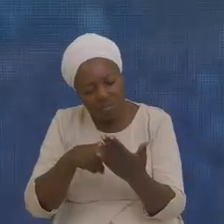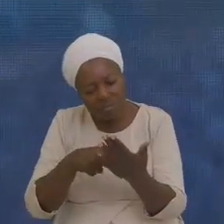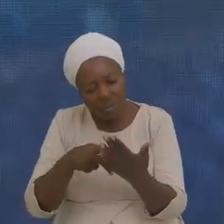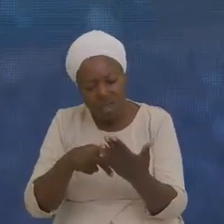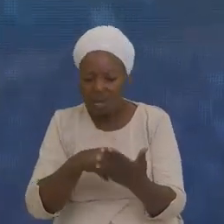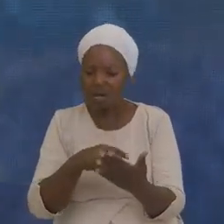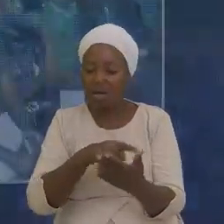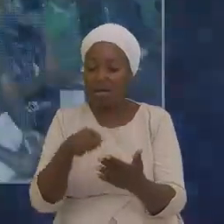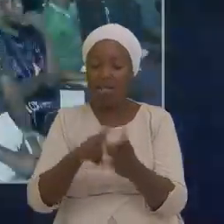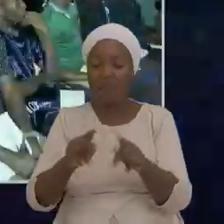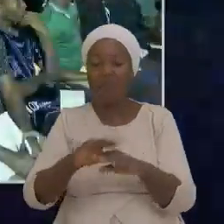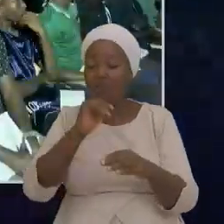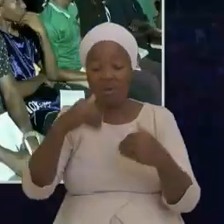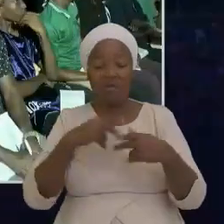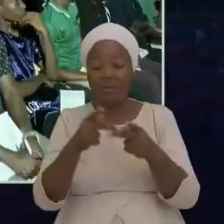in their register.